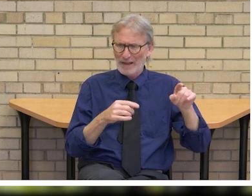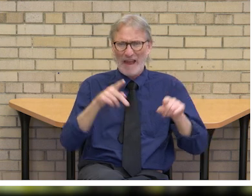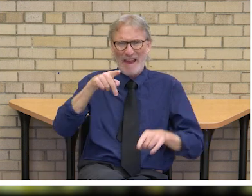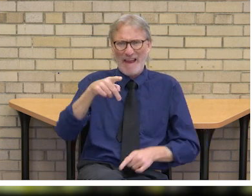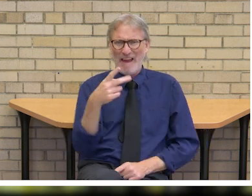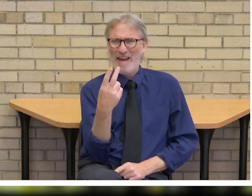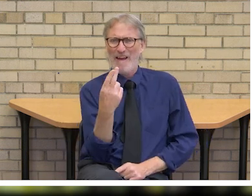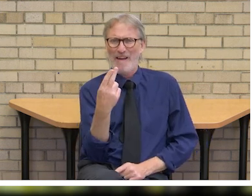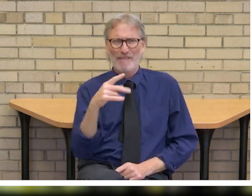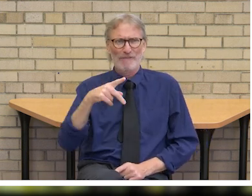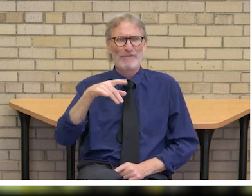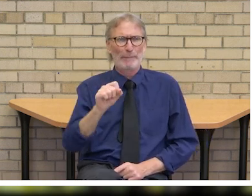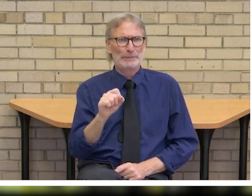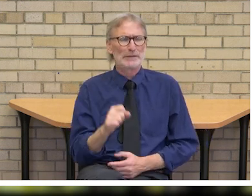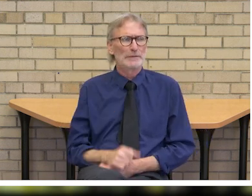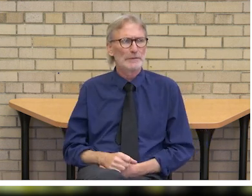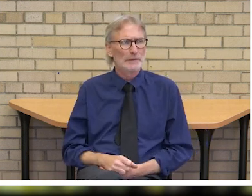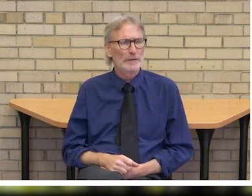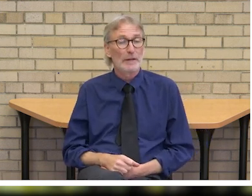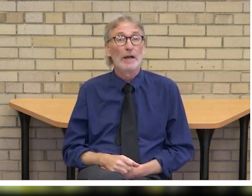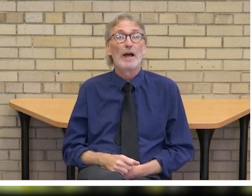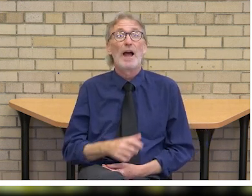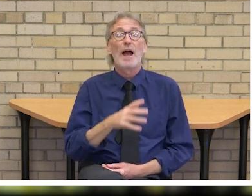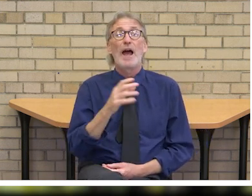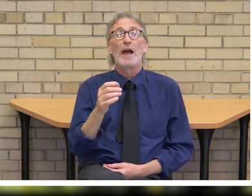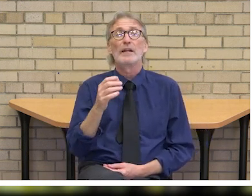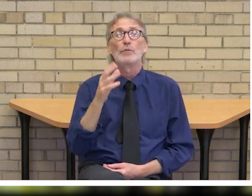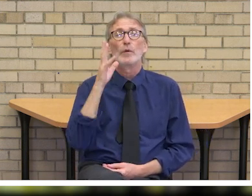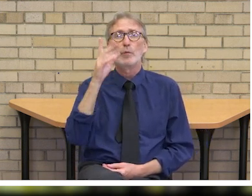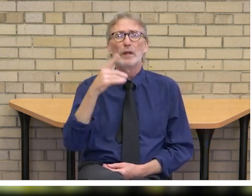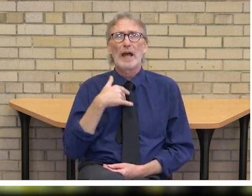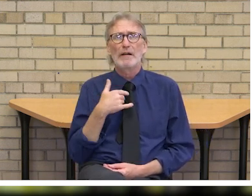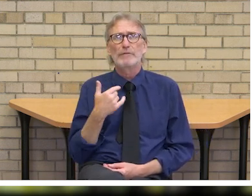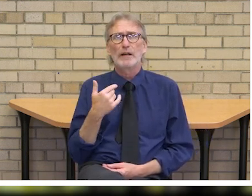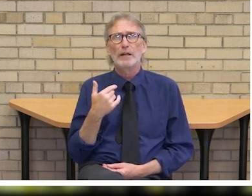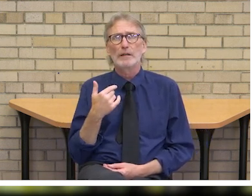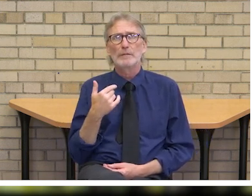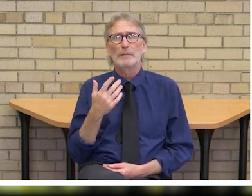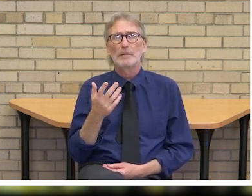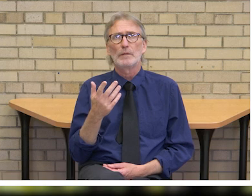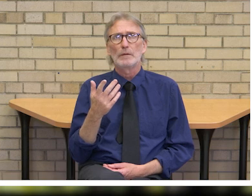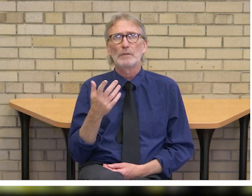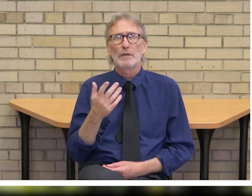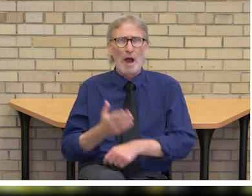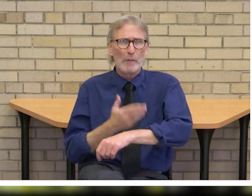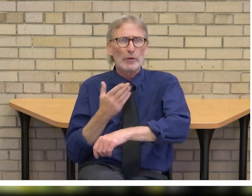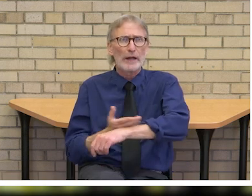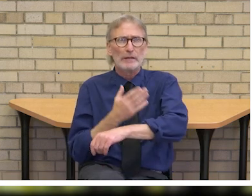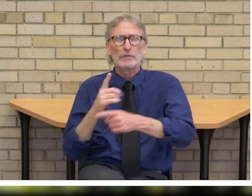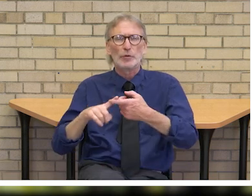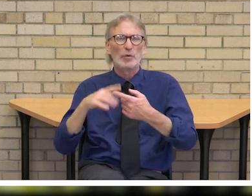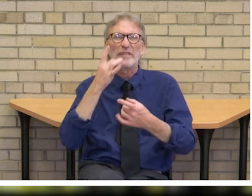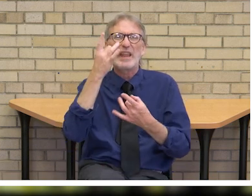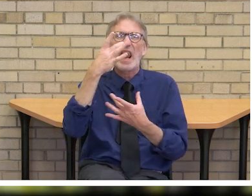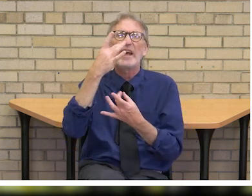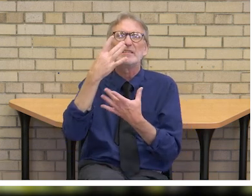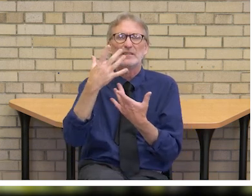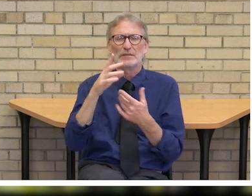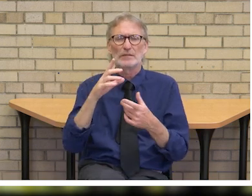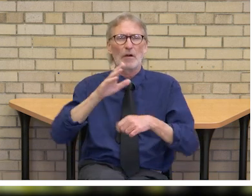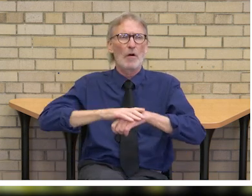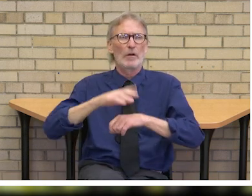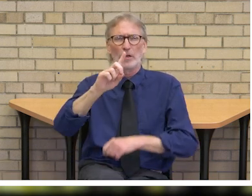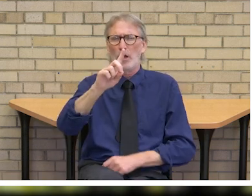Phipps. And with that is going to be a new upgrades to the signalized intersection at Dawson